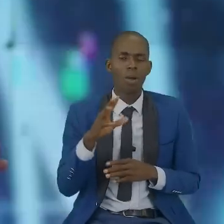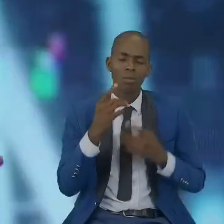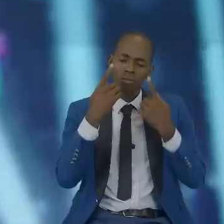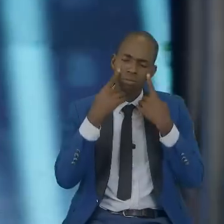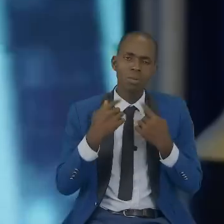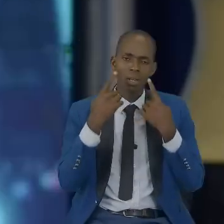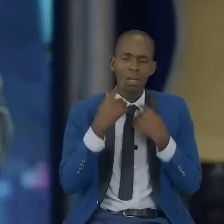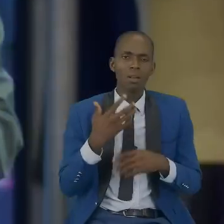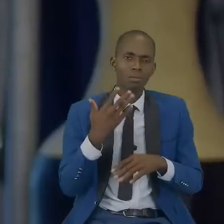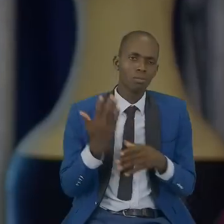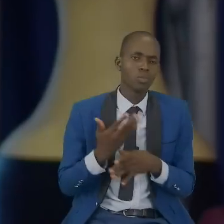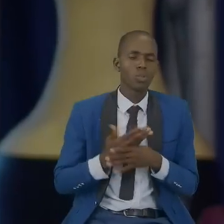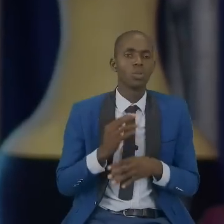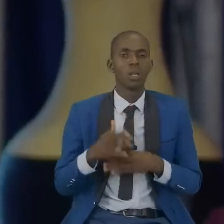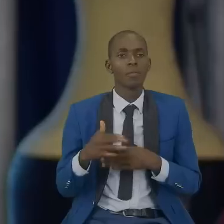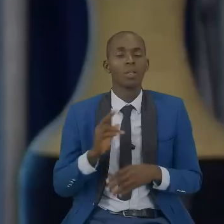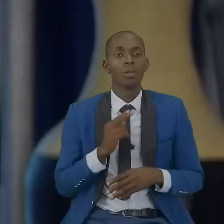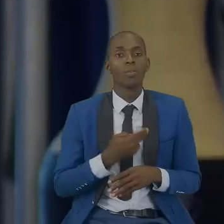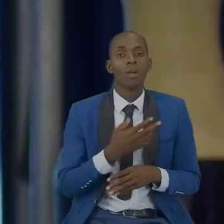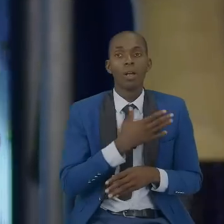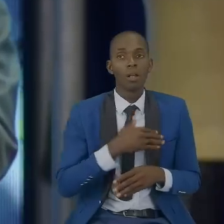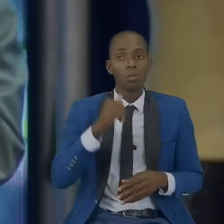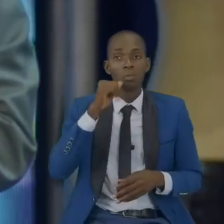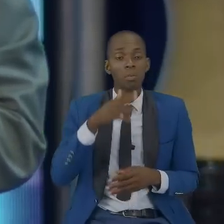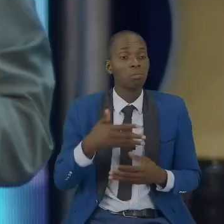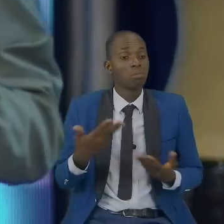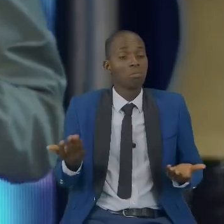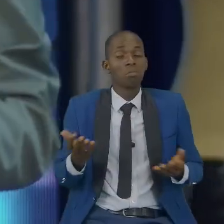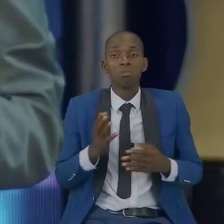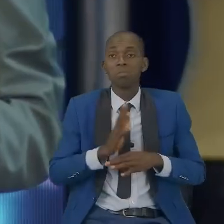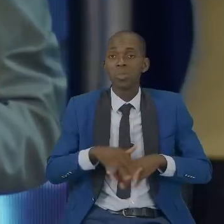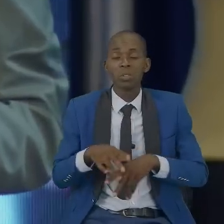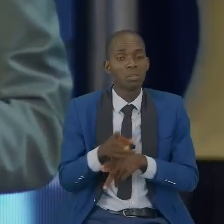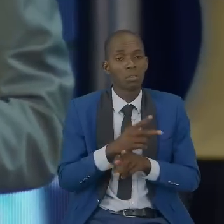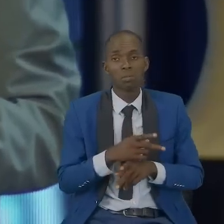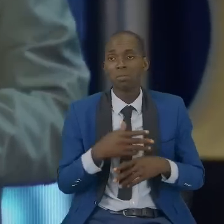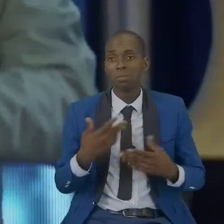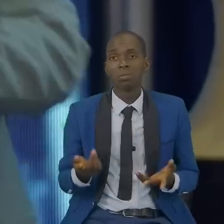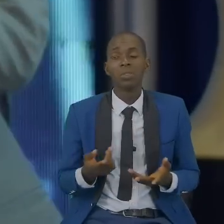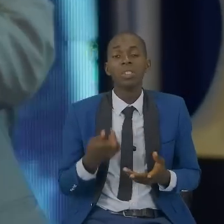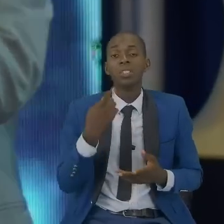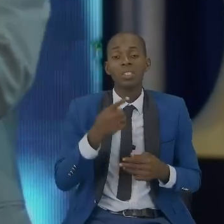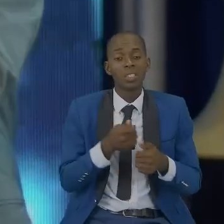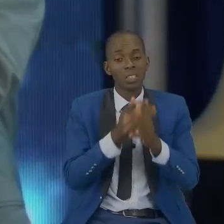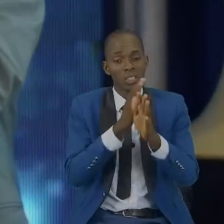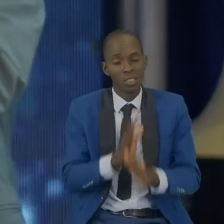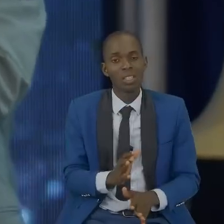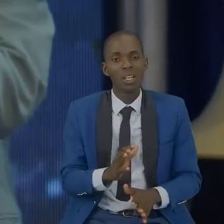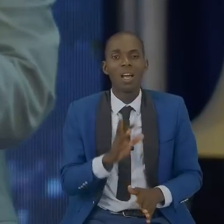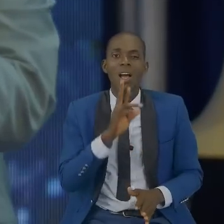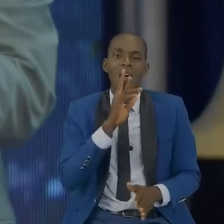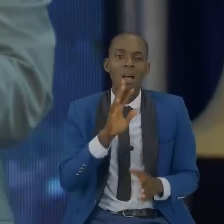hear, because those disciples, they acted like a